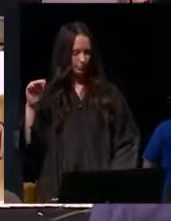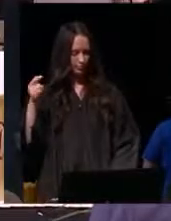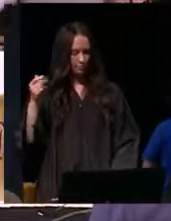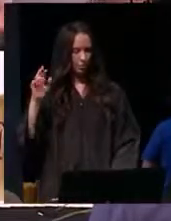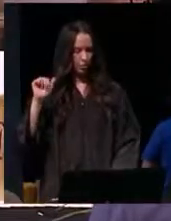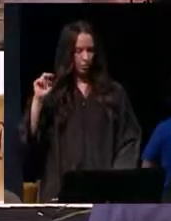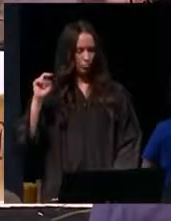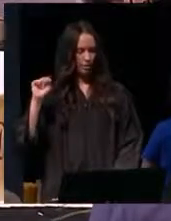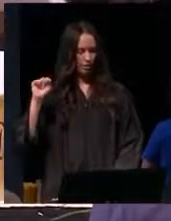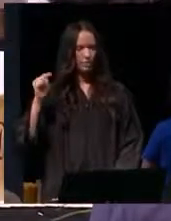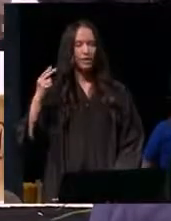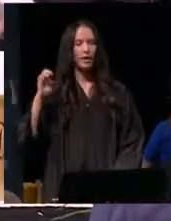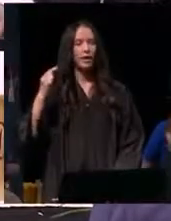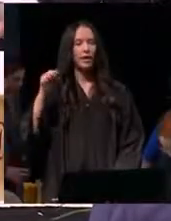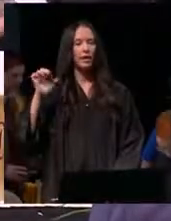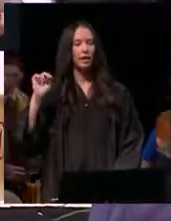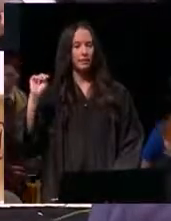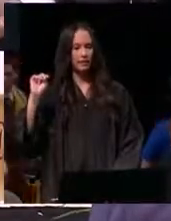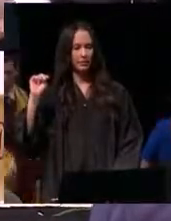Grant Hagen.